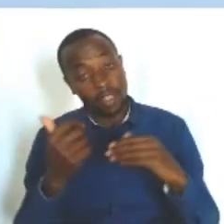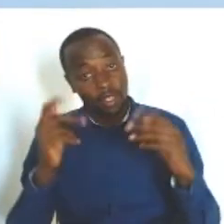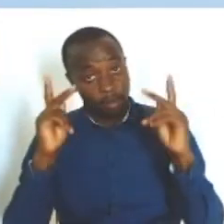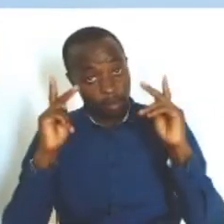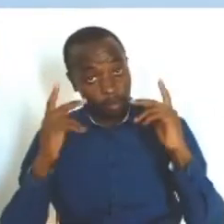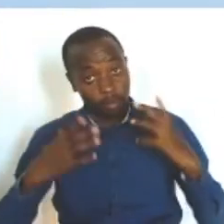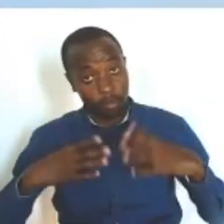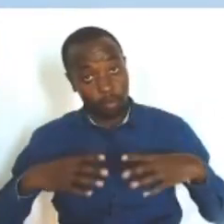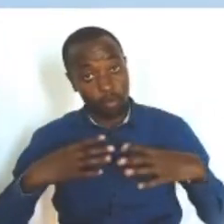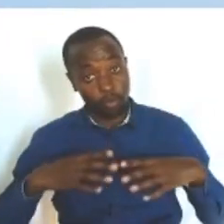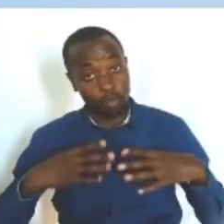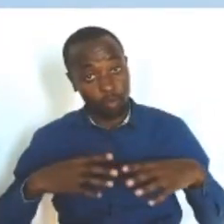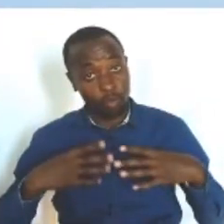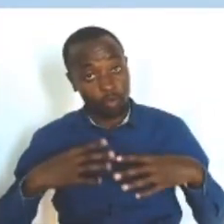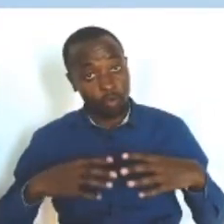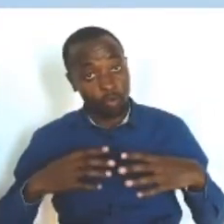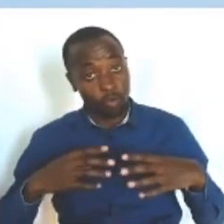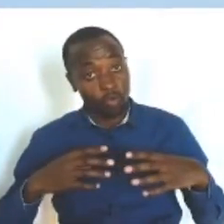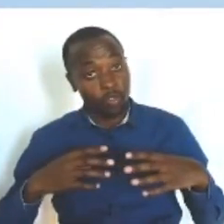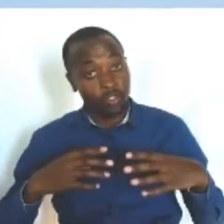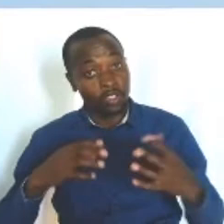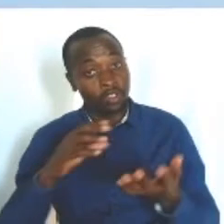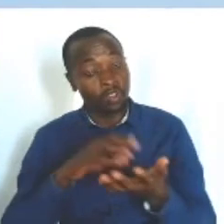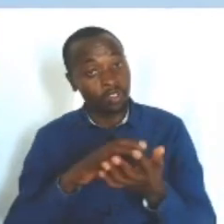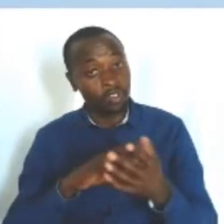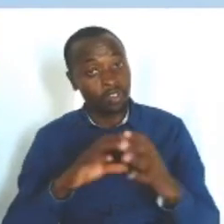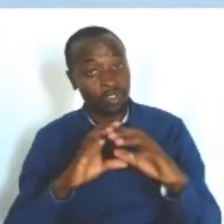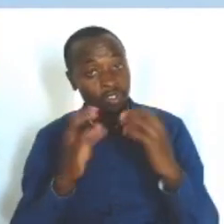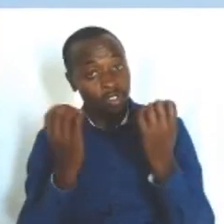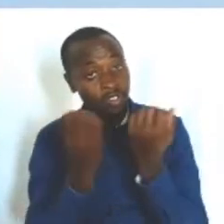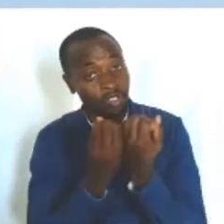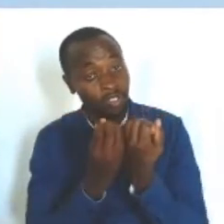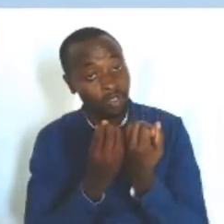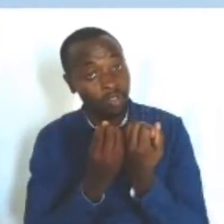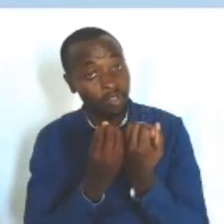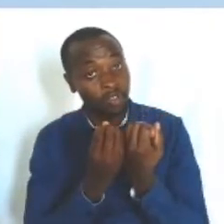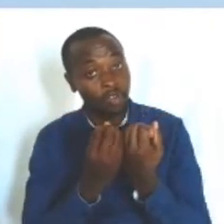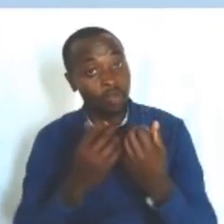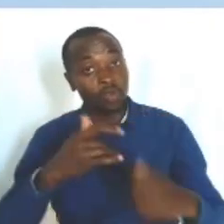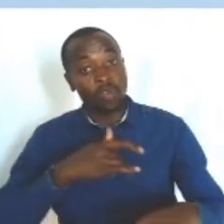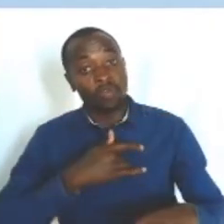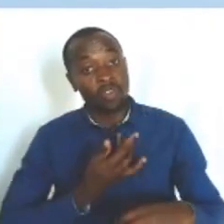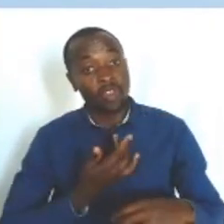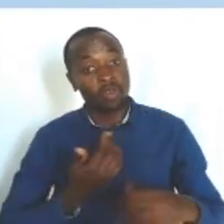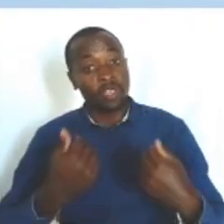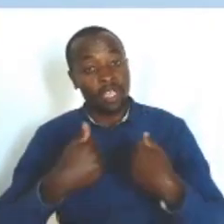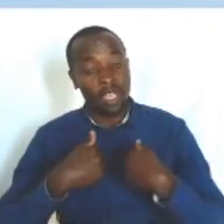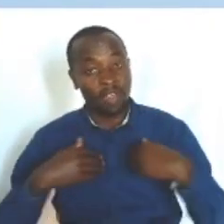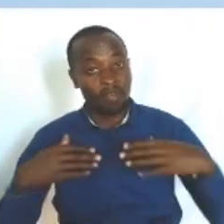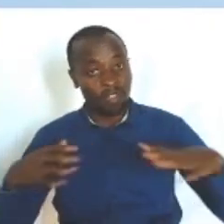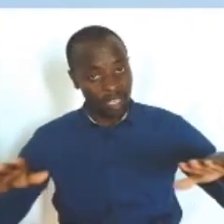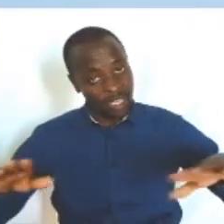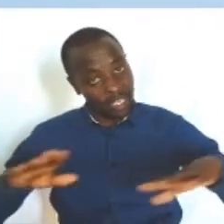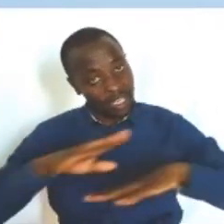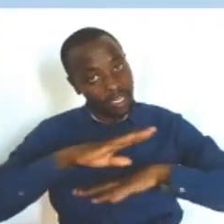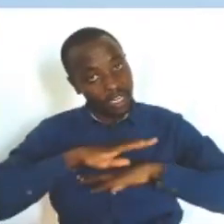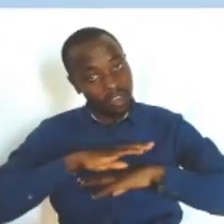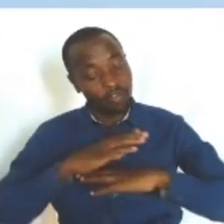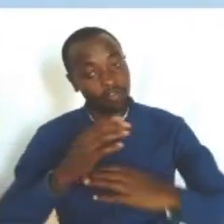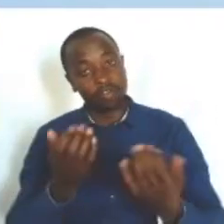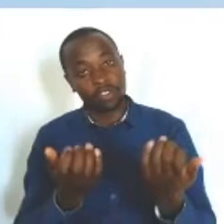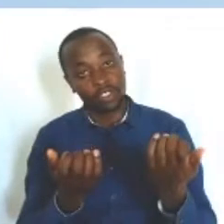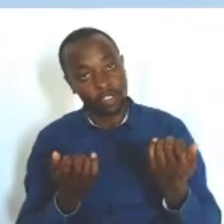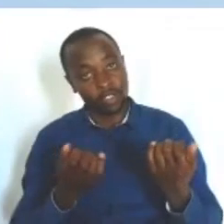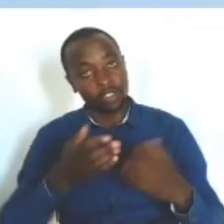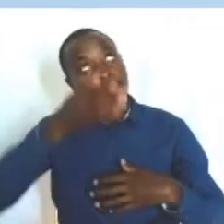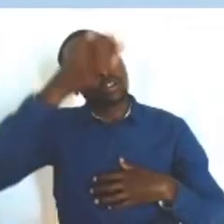don't belong to their class. And even sometimes we feel that we have sufficient, that we don't need God anymore in